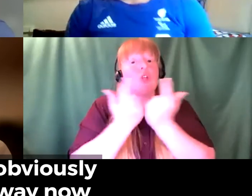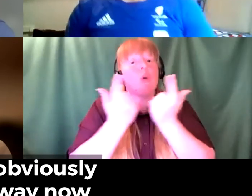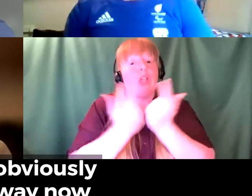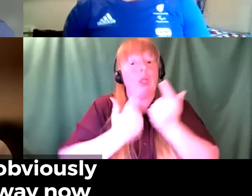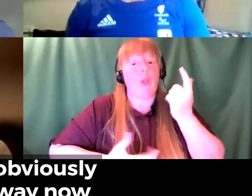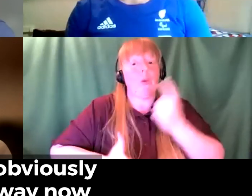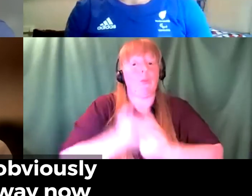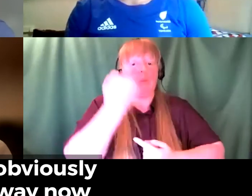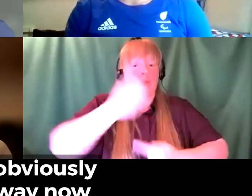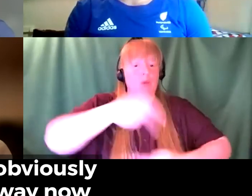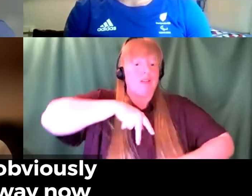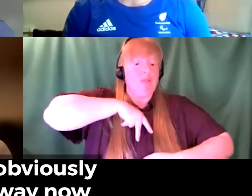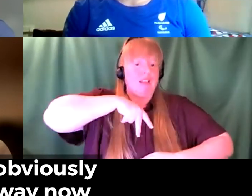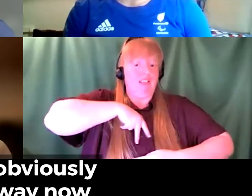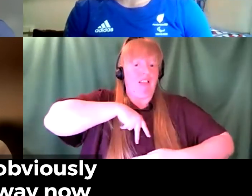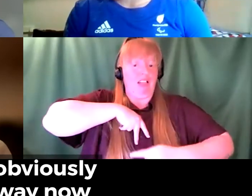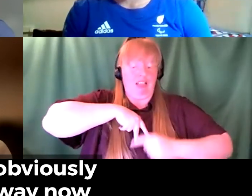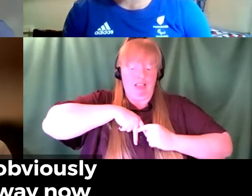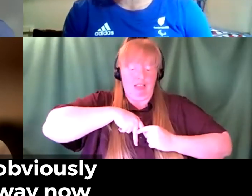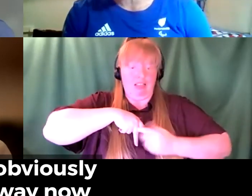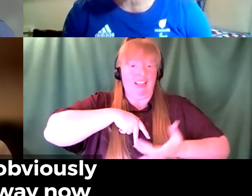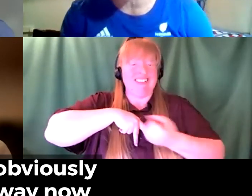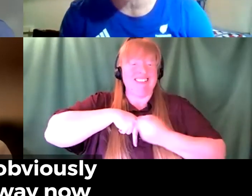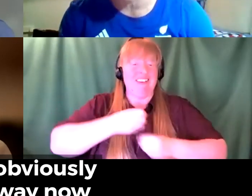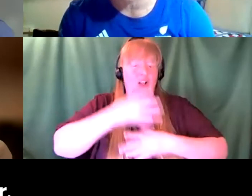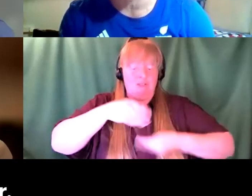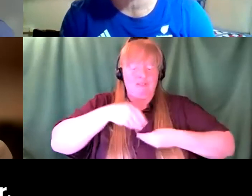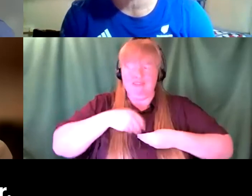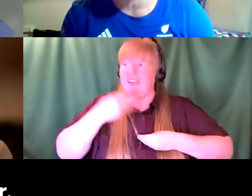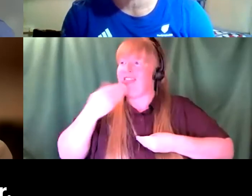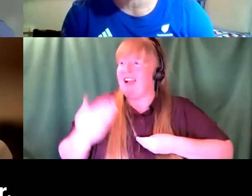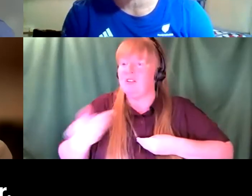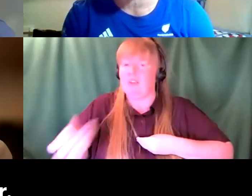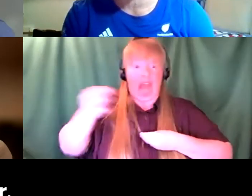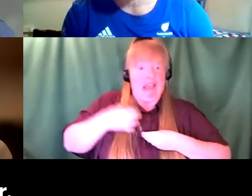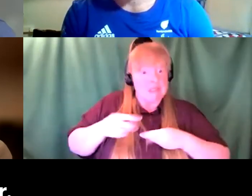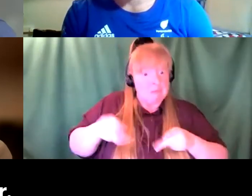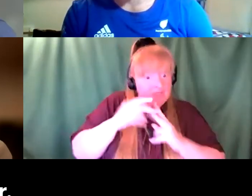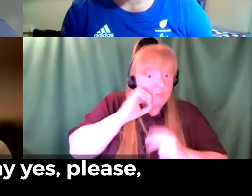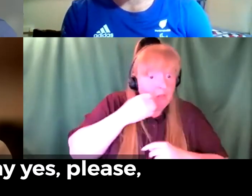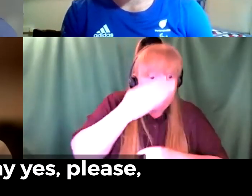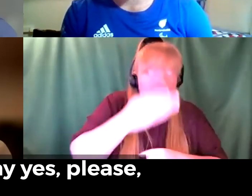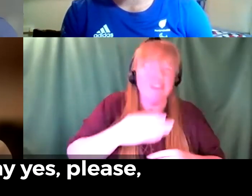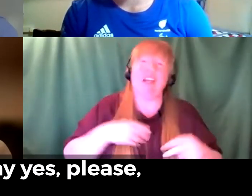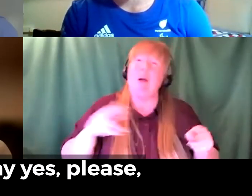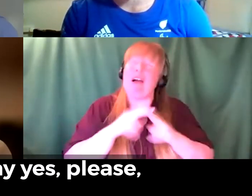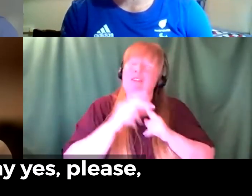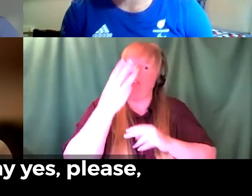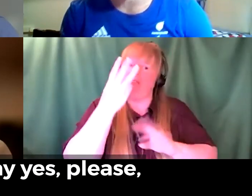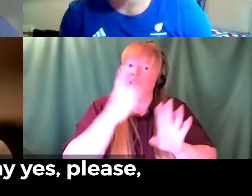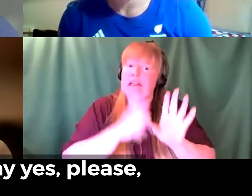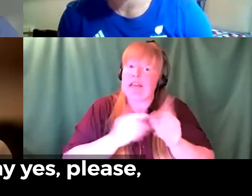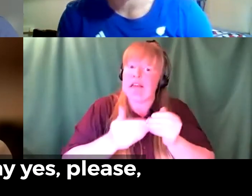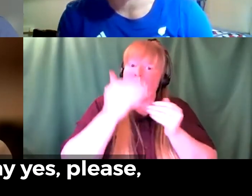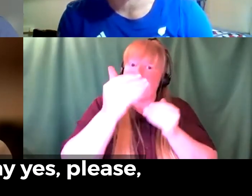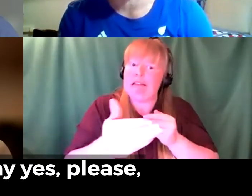You know, I think Paris is obviously clearly only 3 years away now, as opposed to 4. I would love to think I could just say